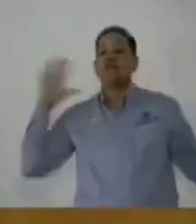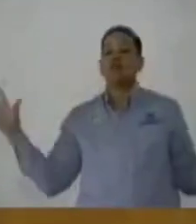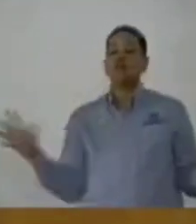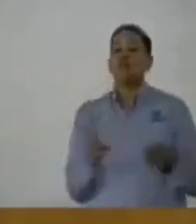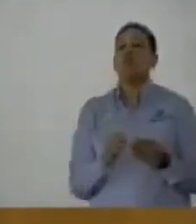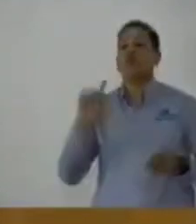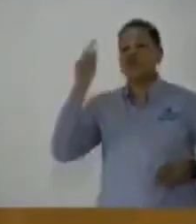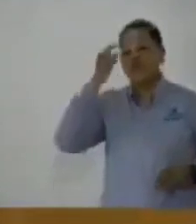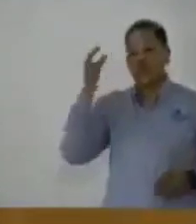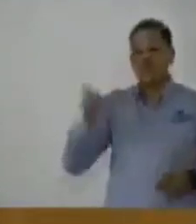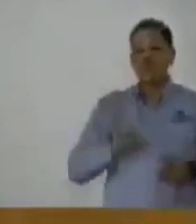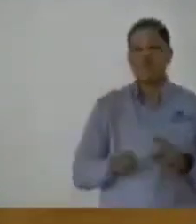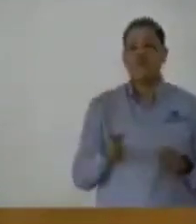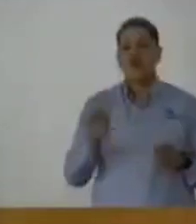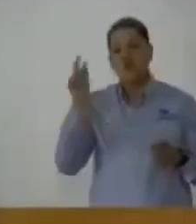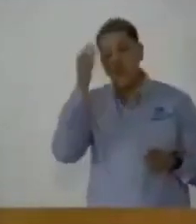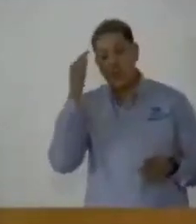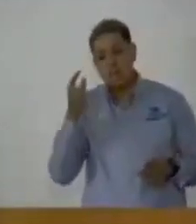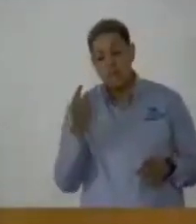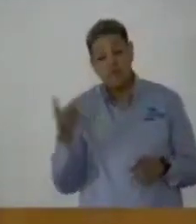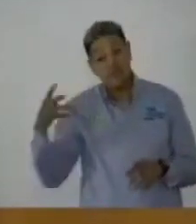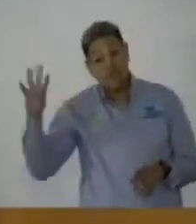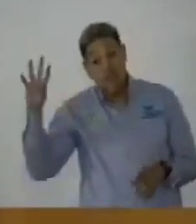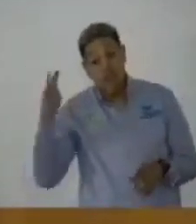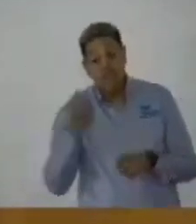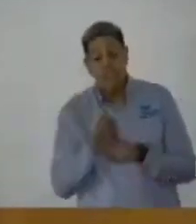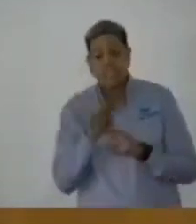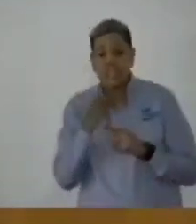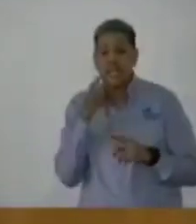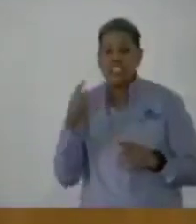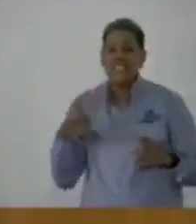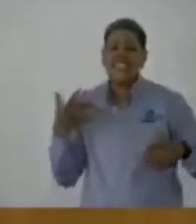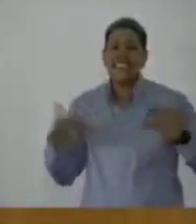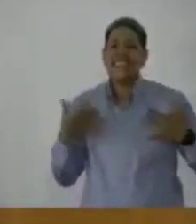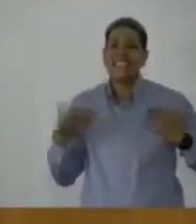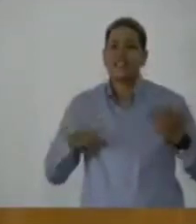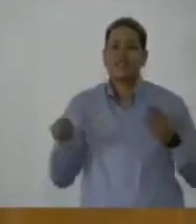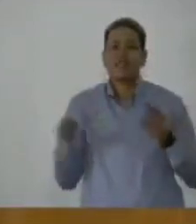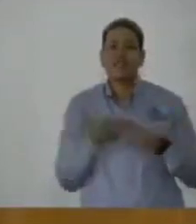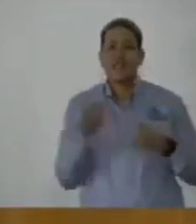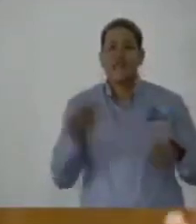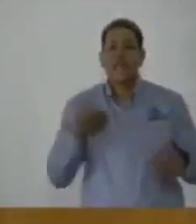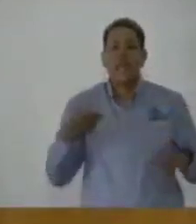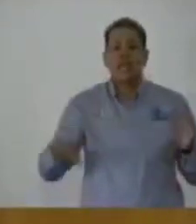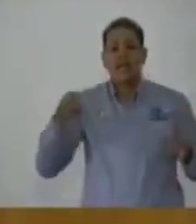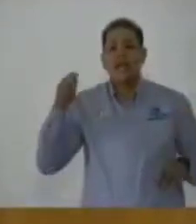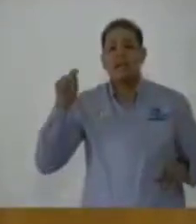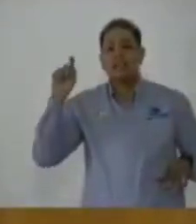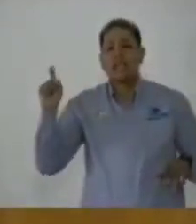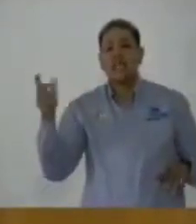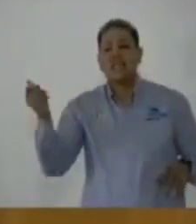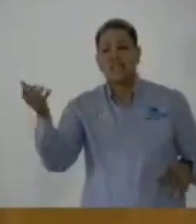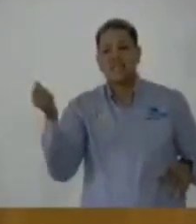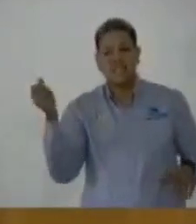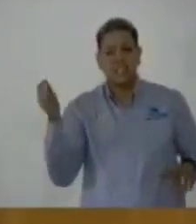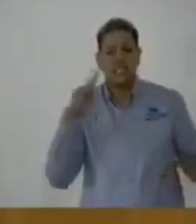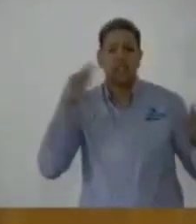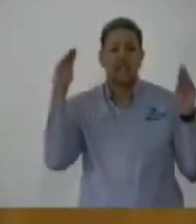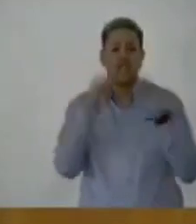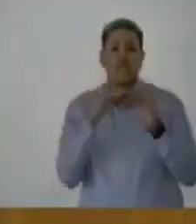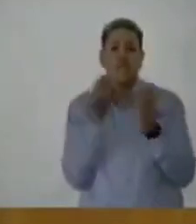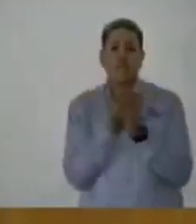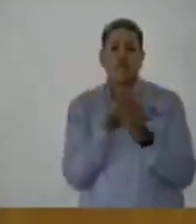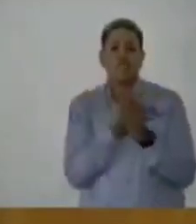the government. Now, the government rightly is in glee whenever there is a higher tax revenue, meaning they have more to